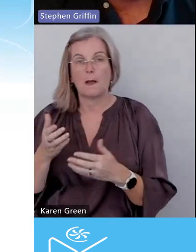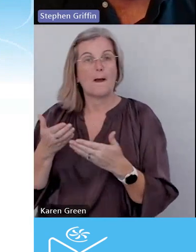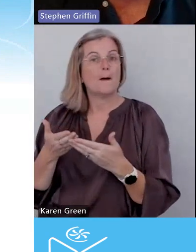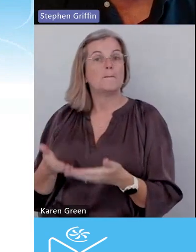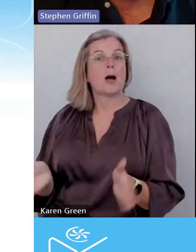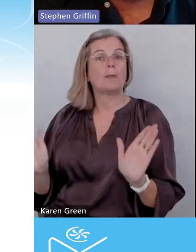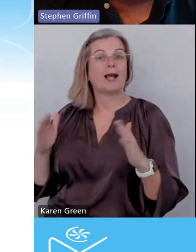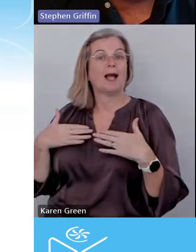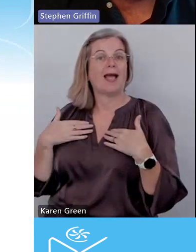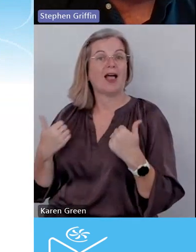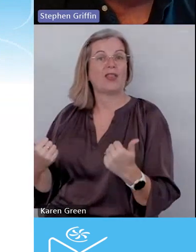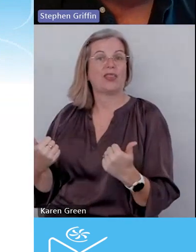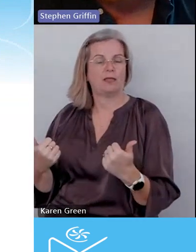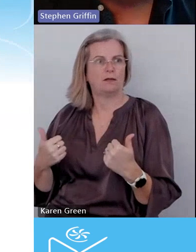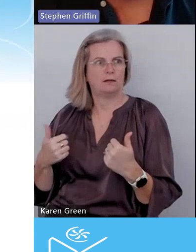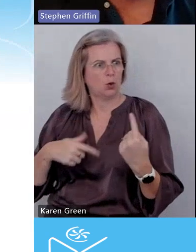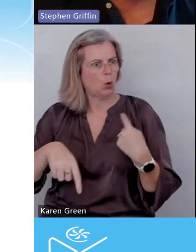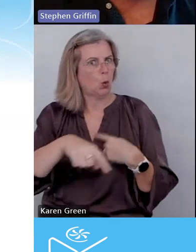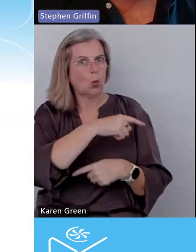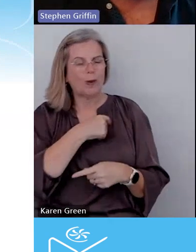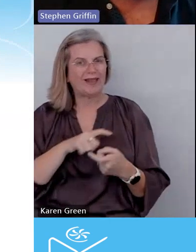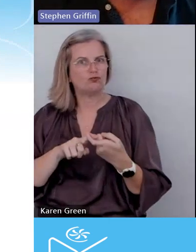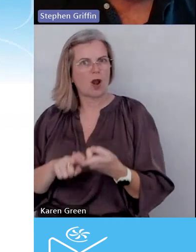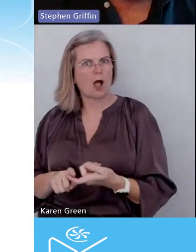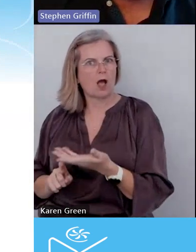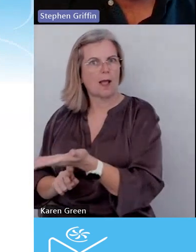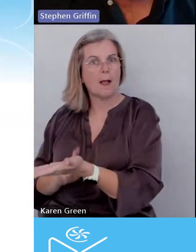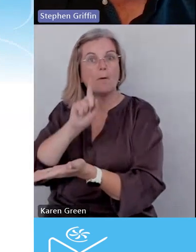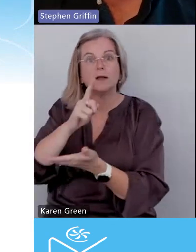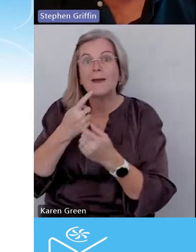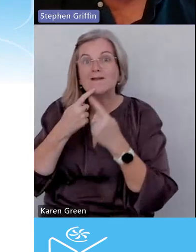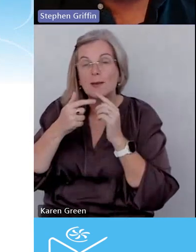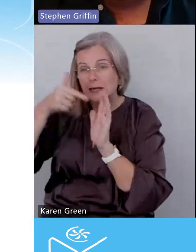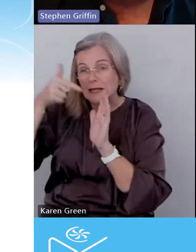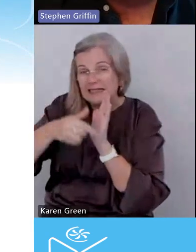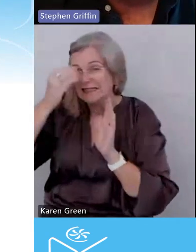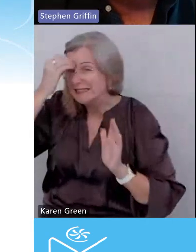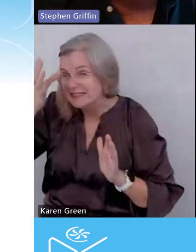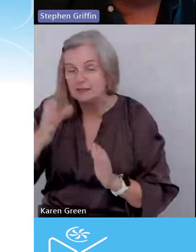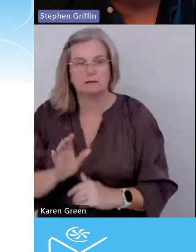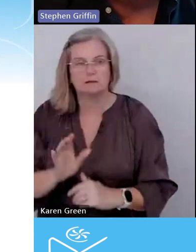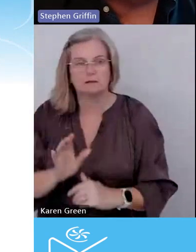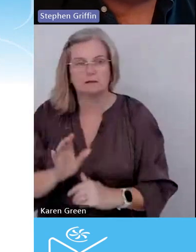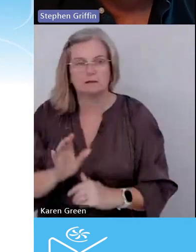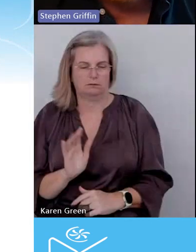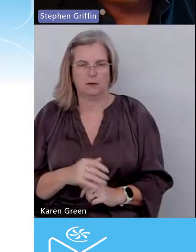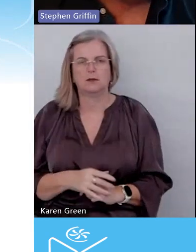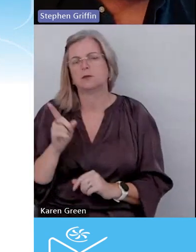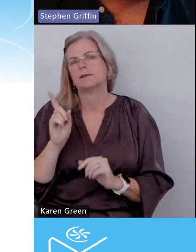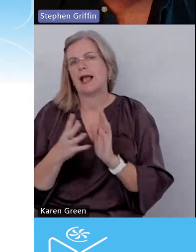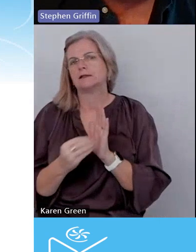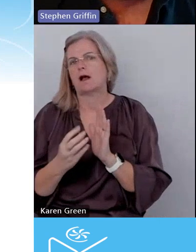something that we rely upon without really knowing about it. Okay, so the example here I'm showing is about road